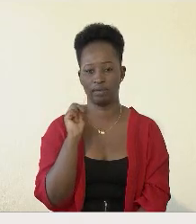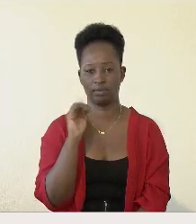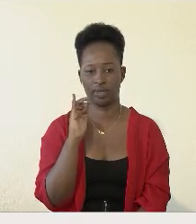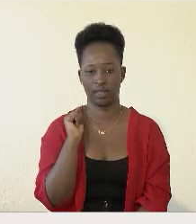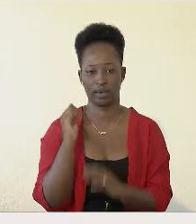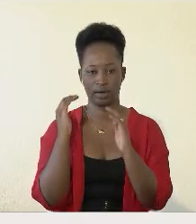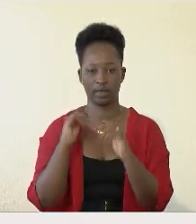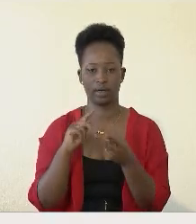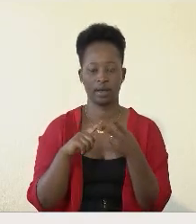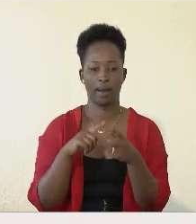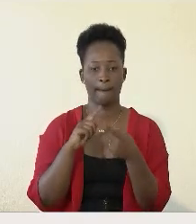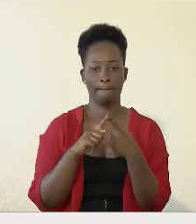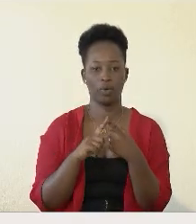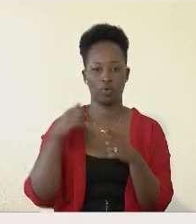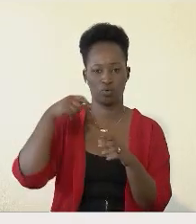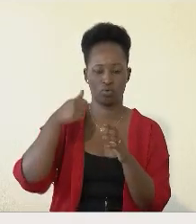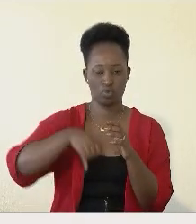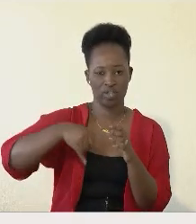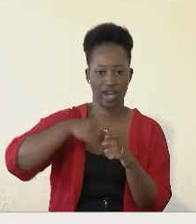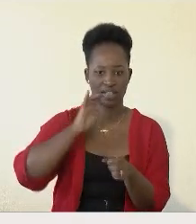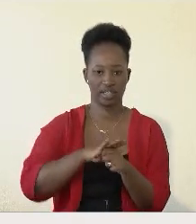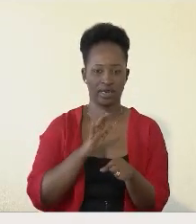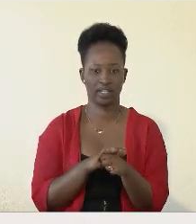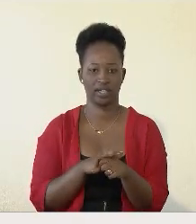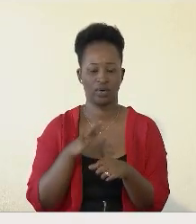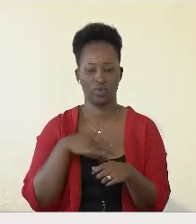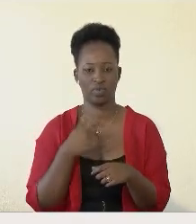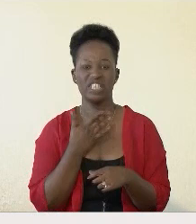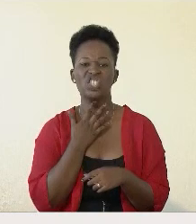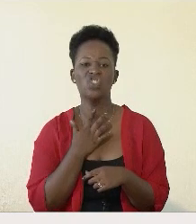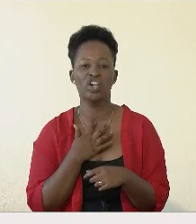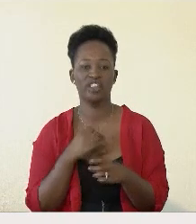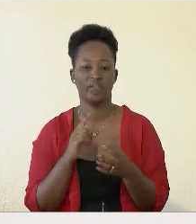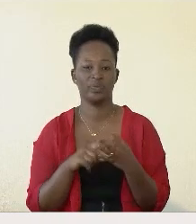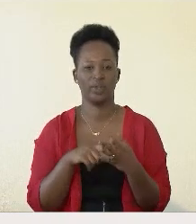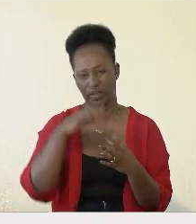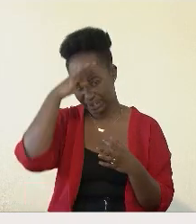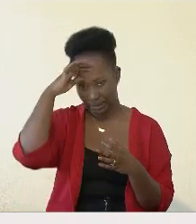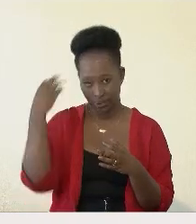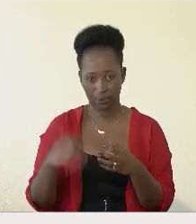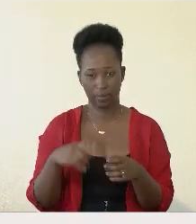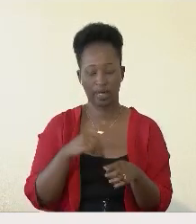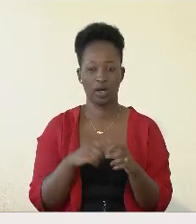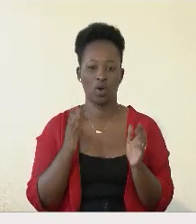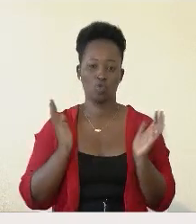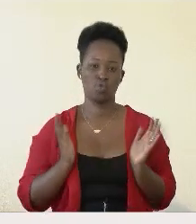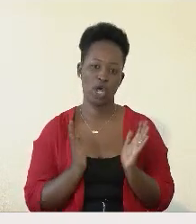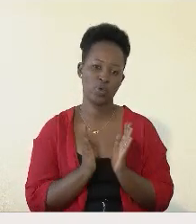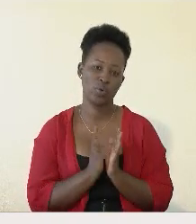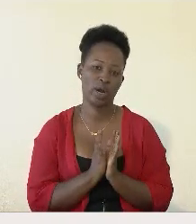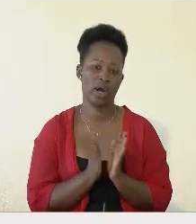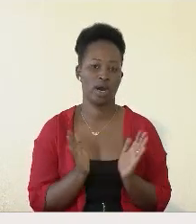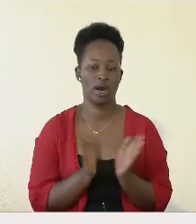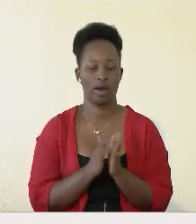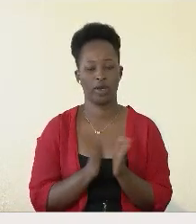constant feeling satiety, dehydration, loss of weight, and poor resistance to infections. And that one can lead